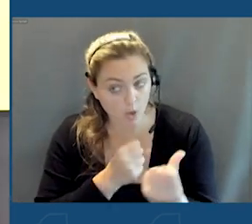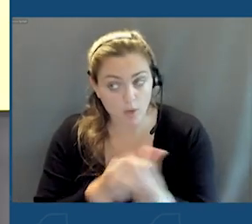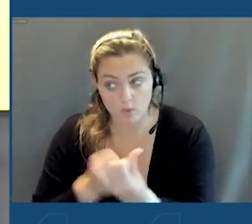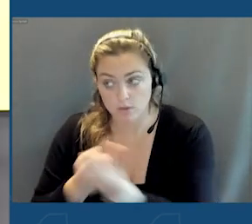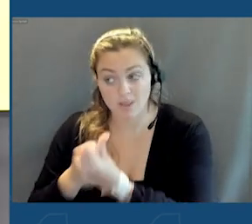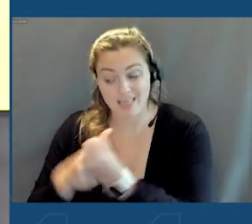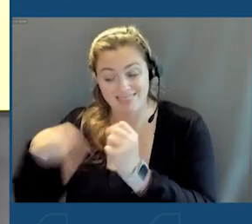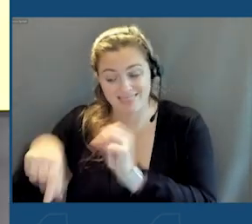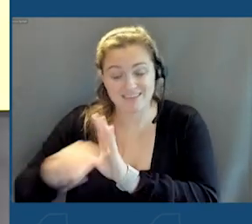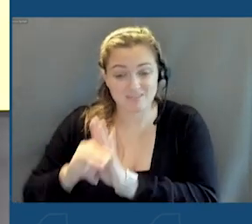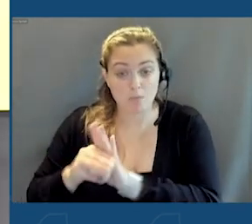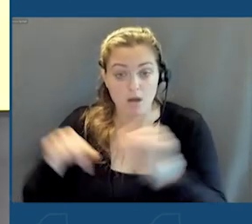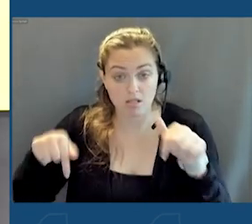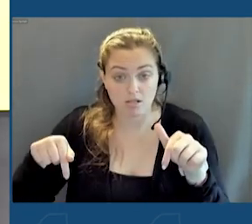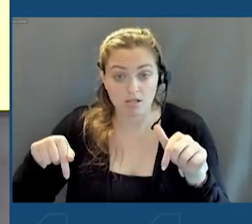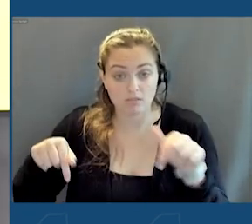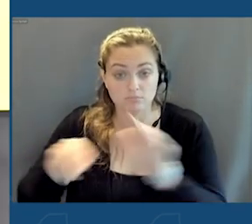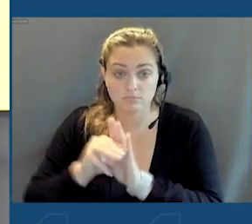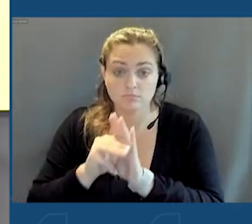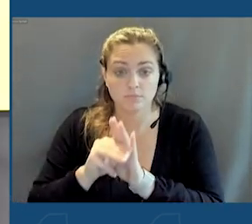are the model.